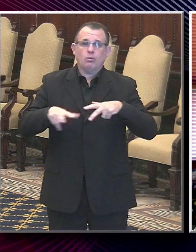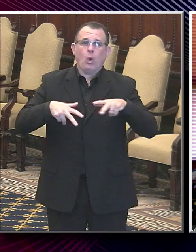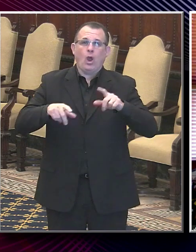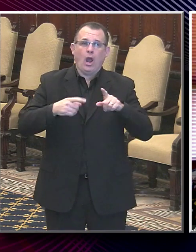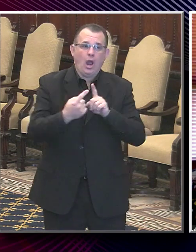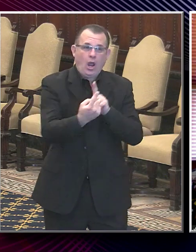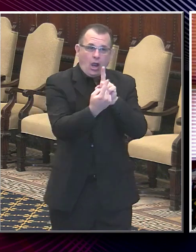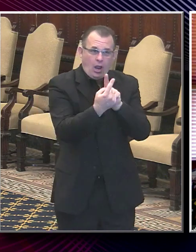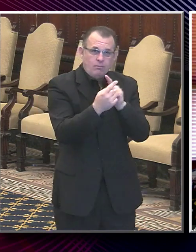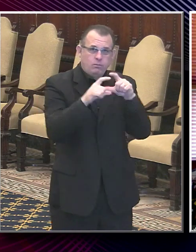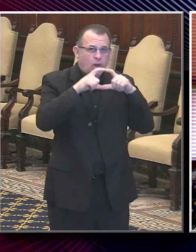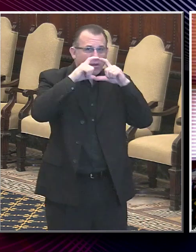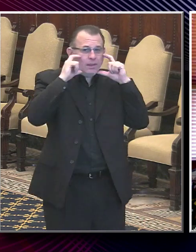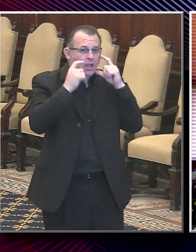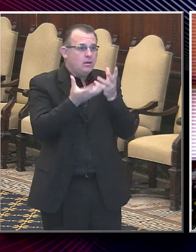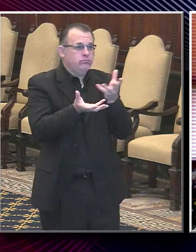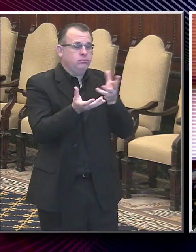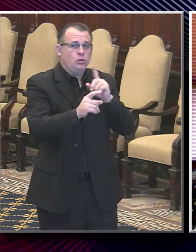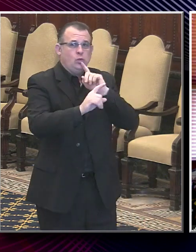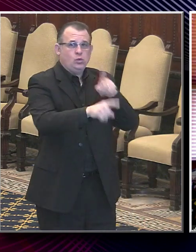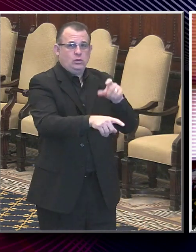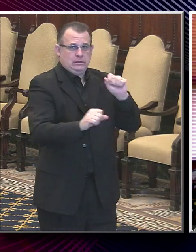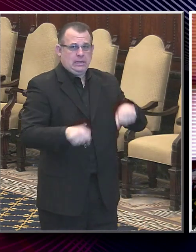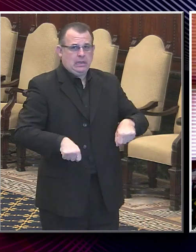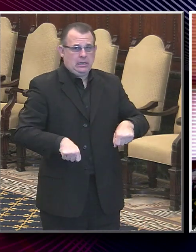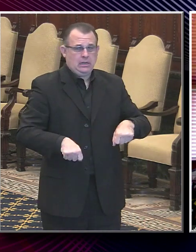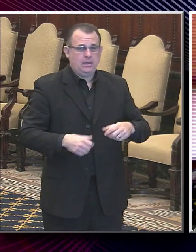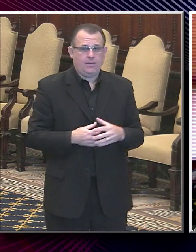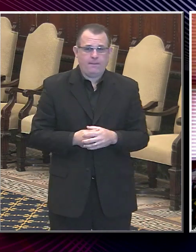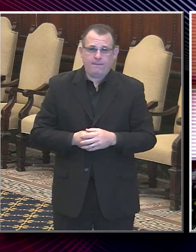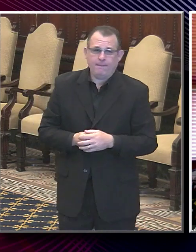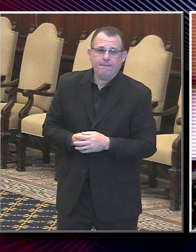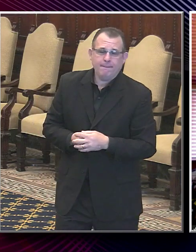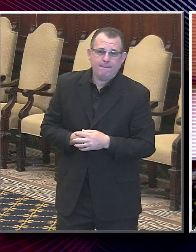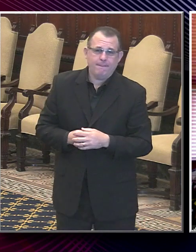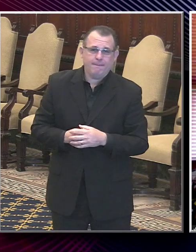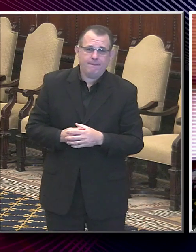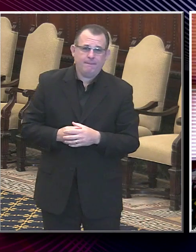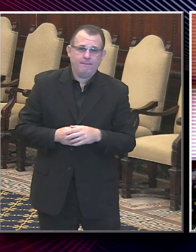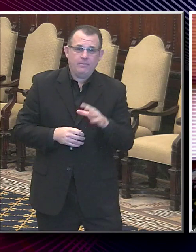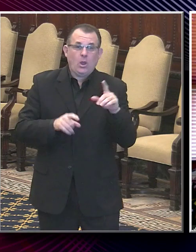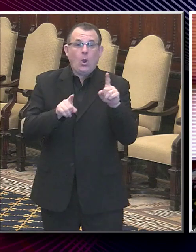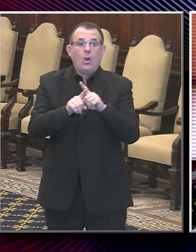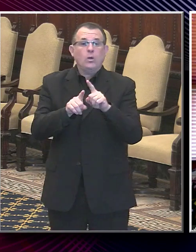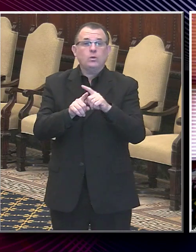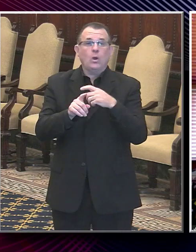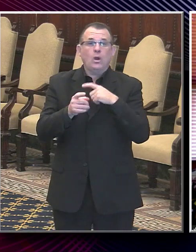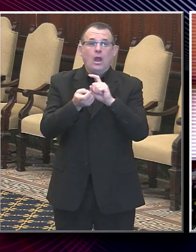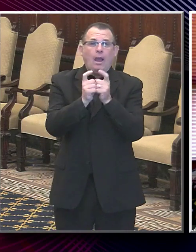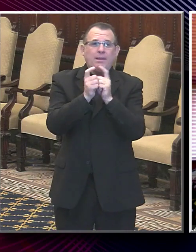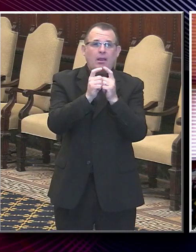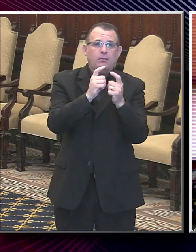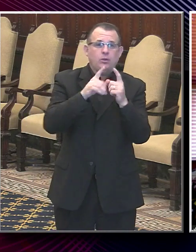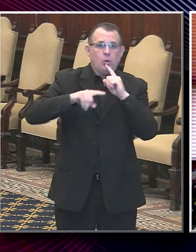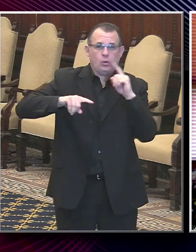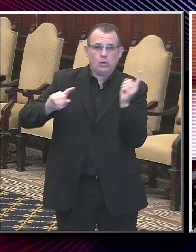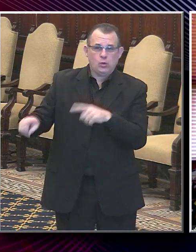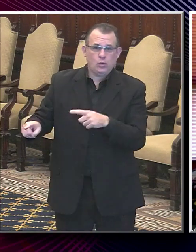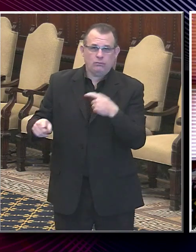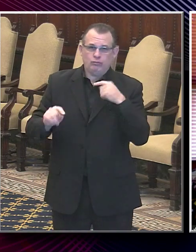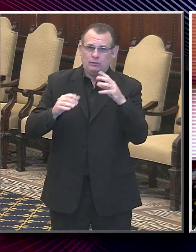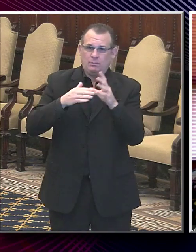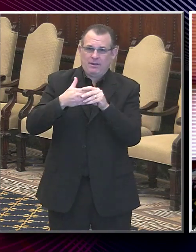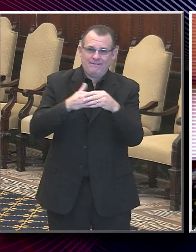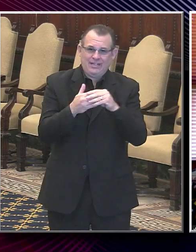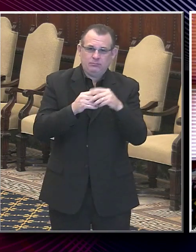10 customers to form in or around facilities. The amended order also includes relaxations on certain restrictions for construction and